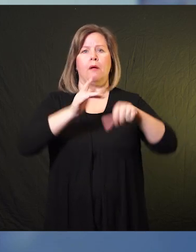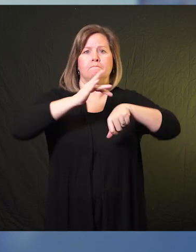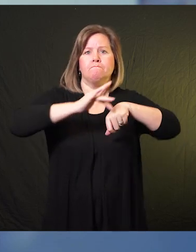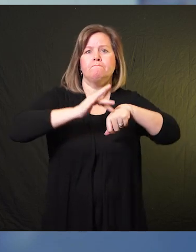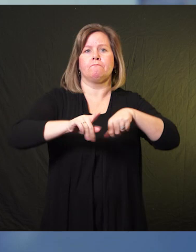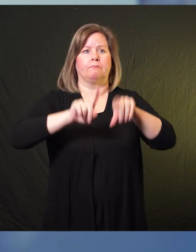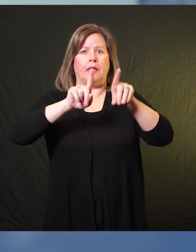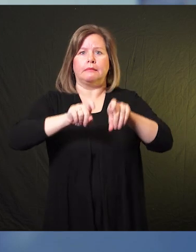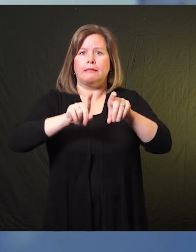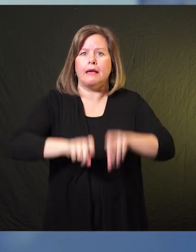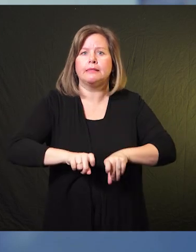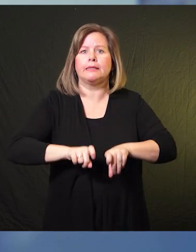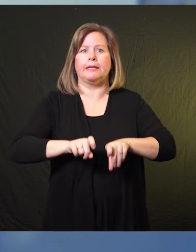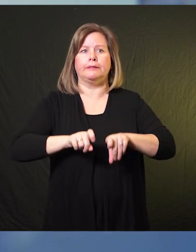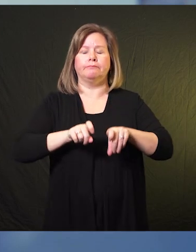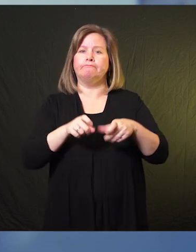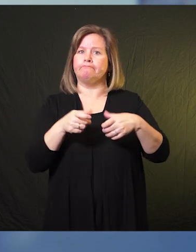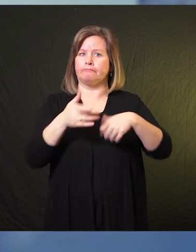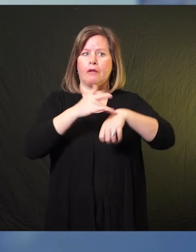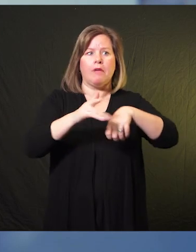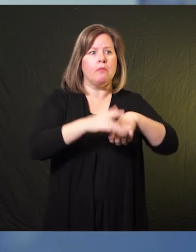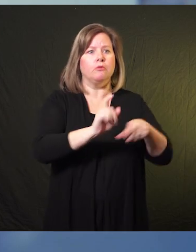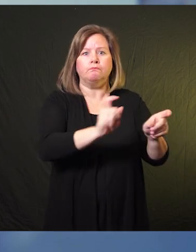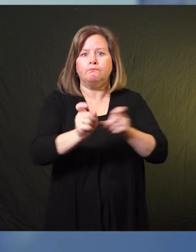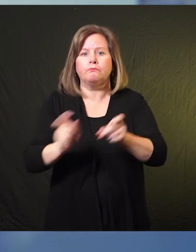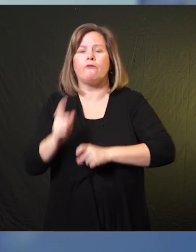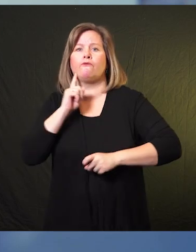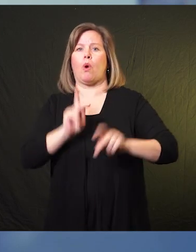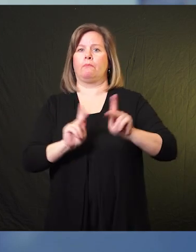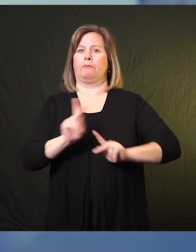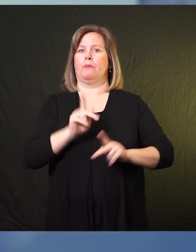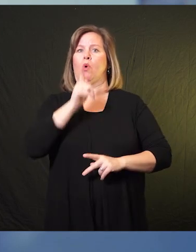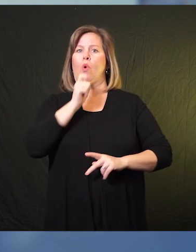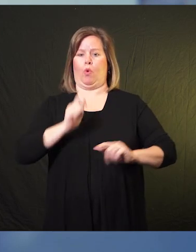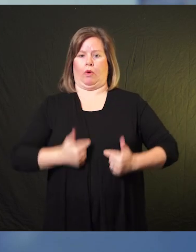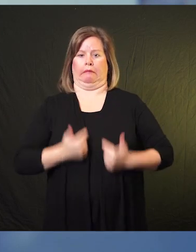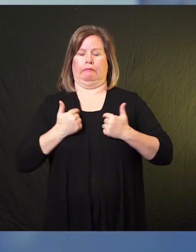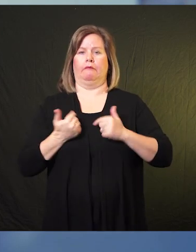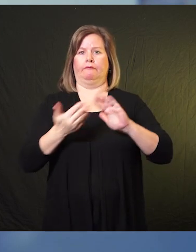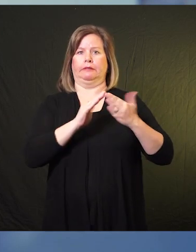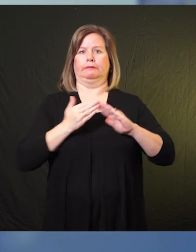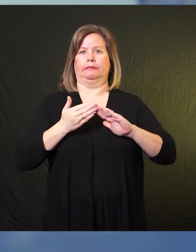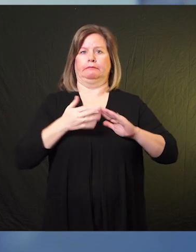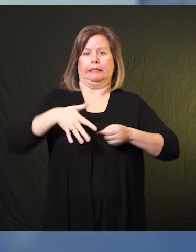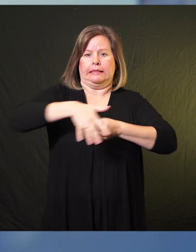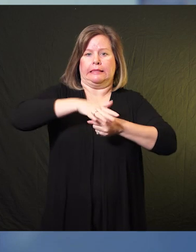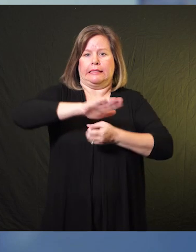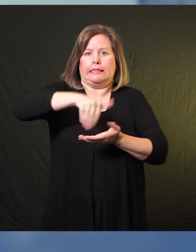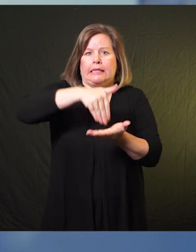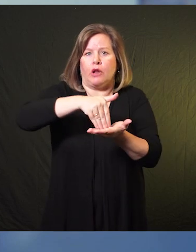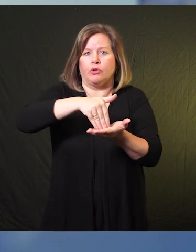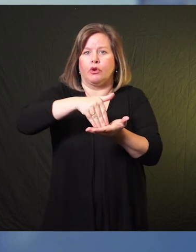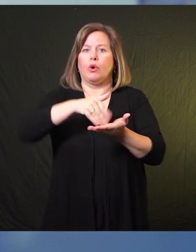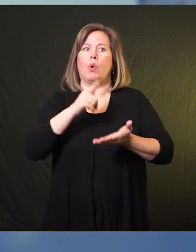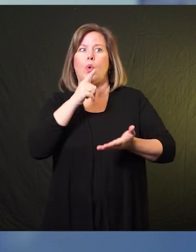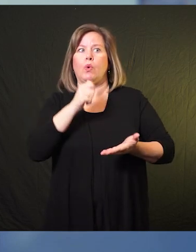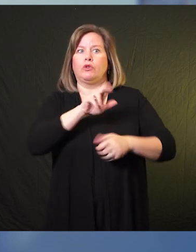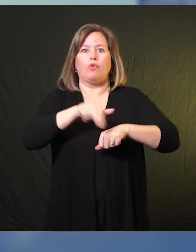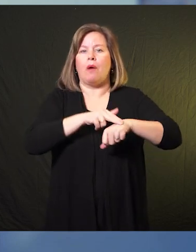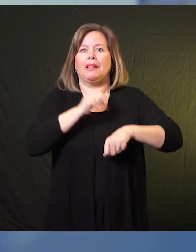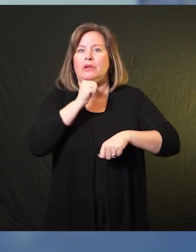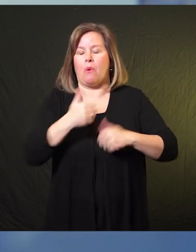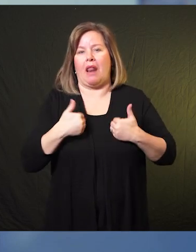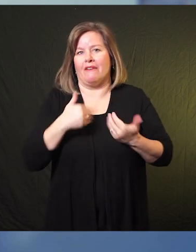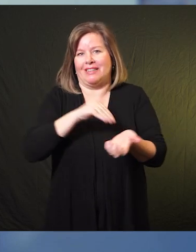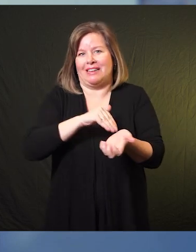that that people in the urban center and people who might not normally have access to a healthcare provider are getting tested. And